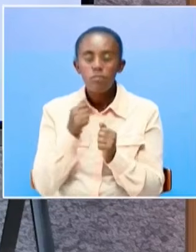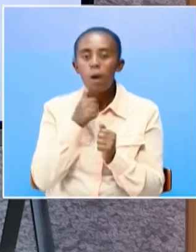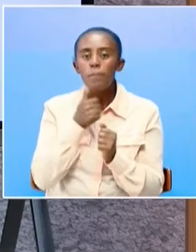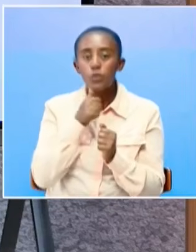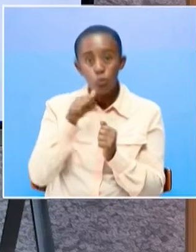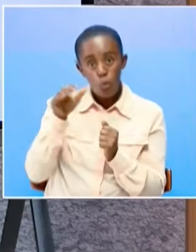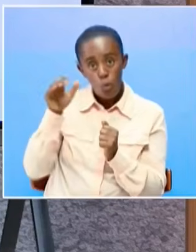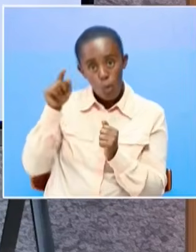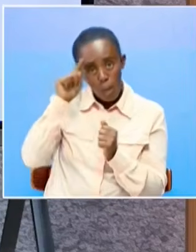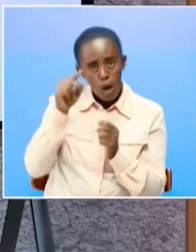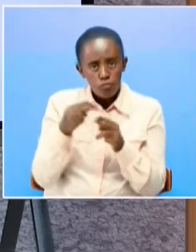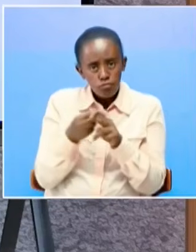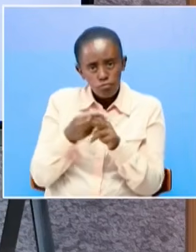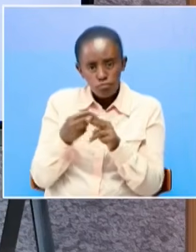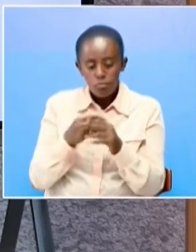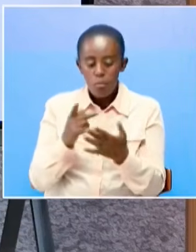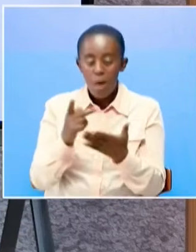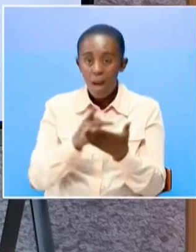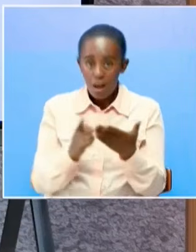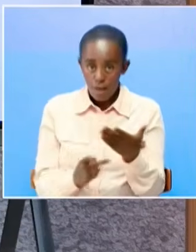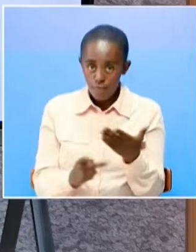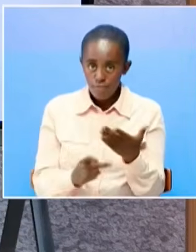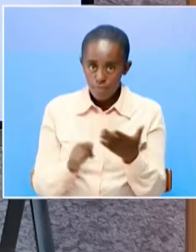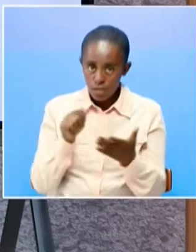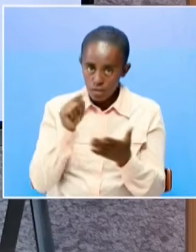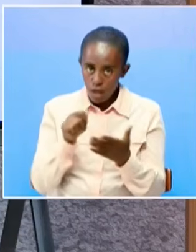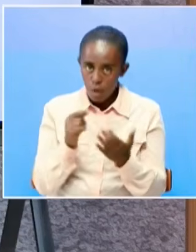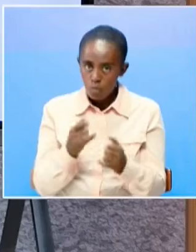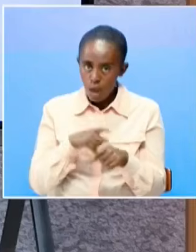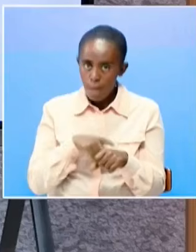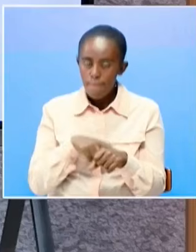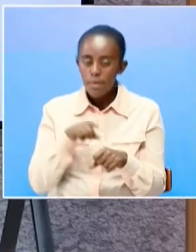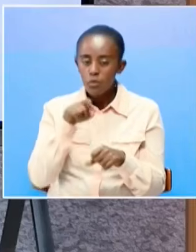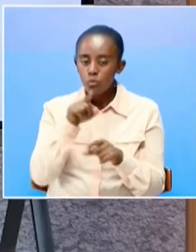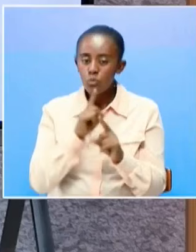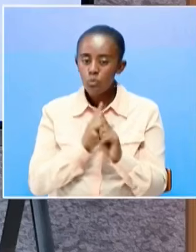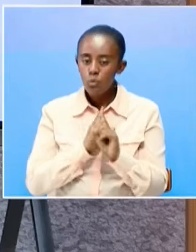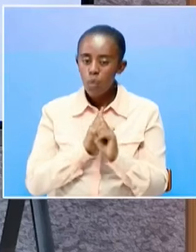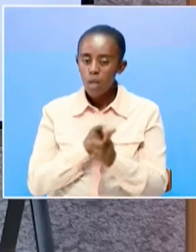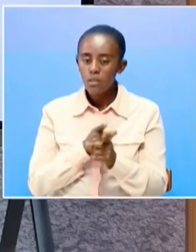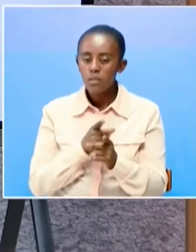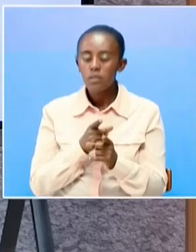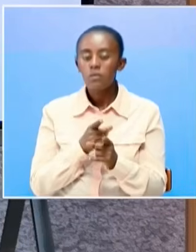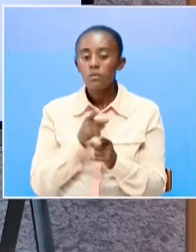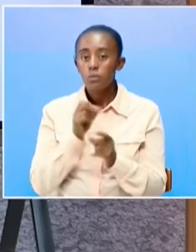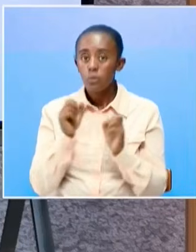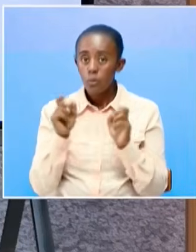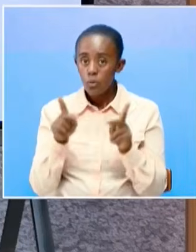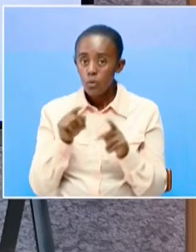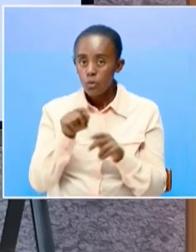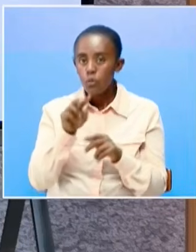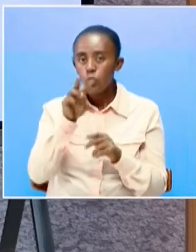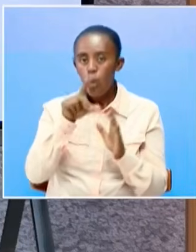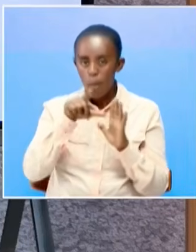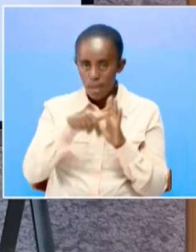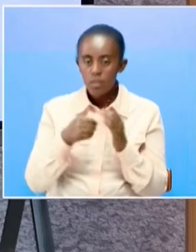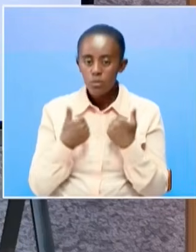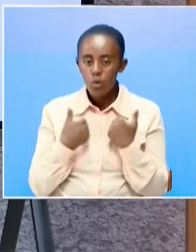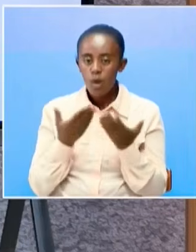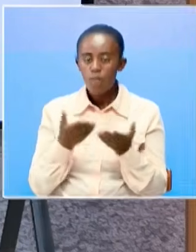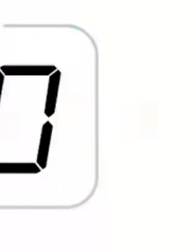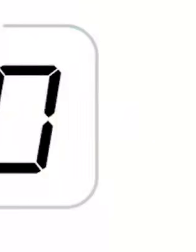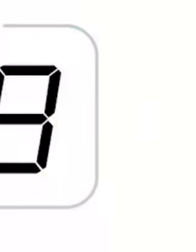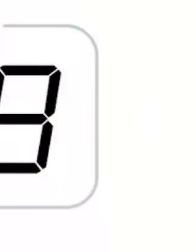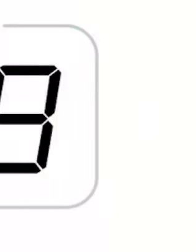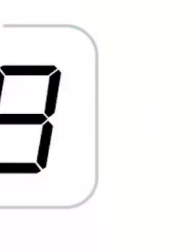a very short paragraph, okay? Now it is time to answer this one, okay? You have 2 minutes. Do it.